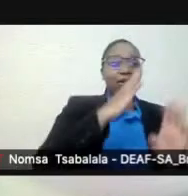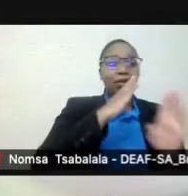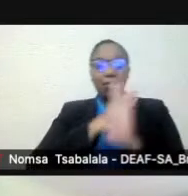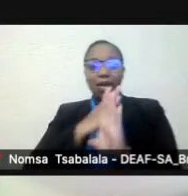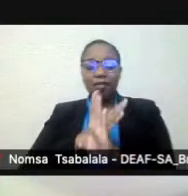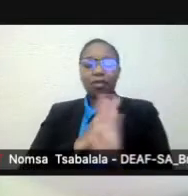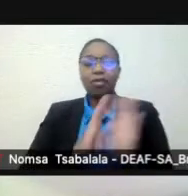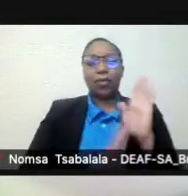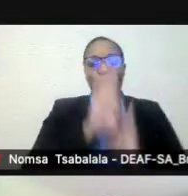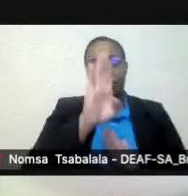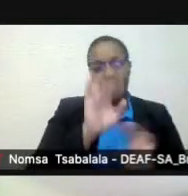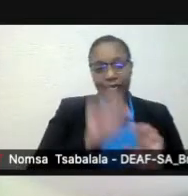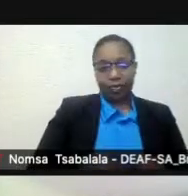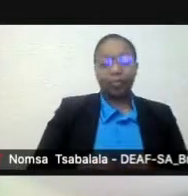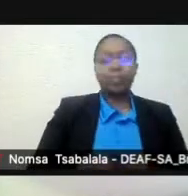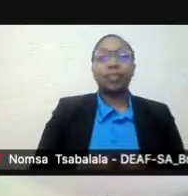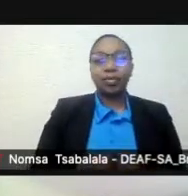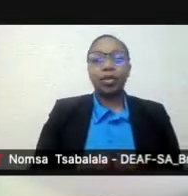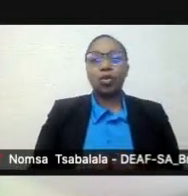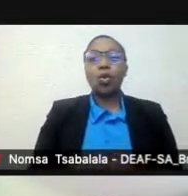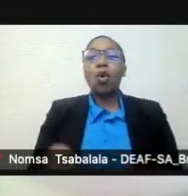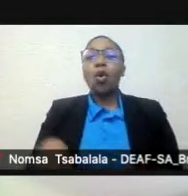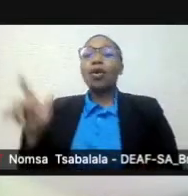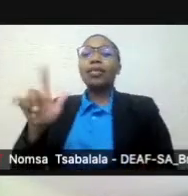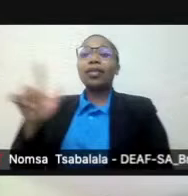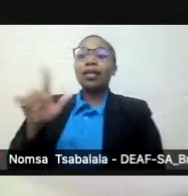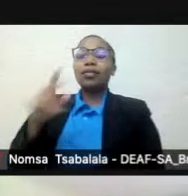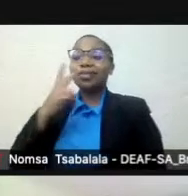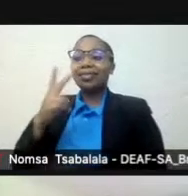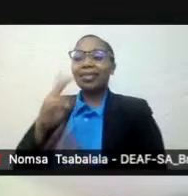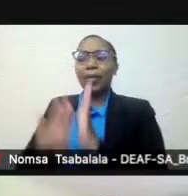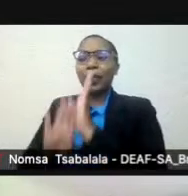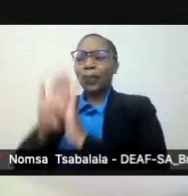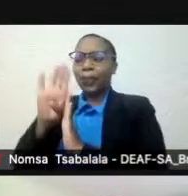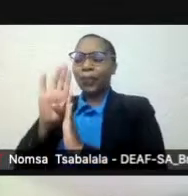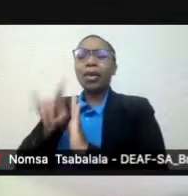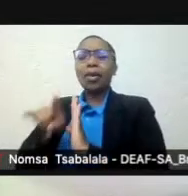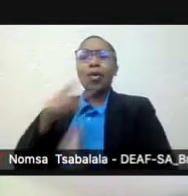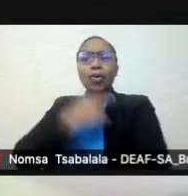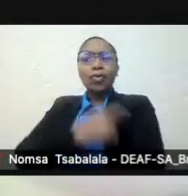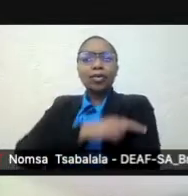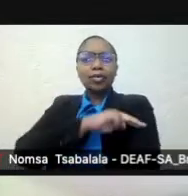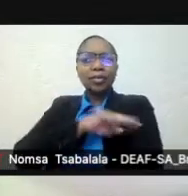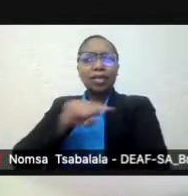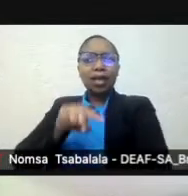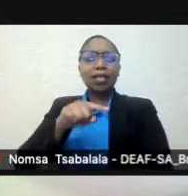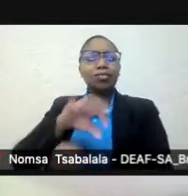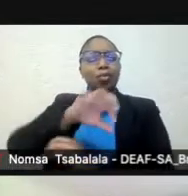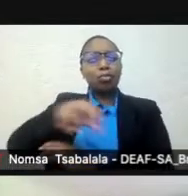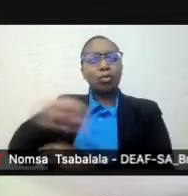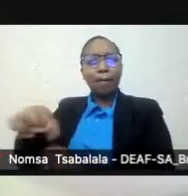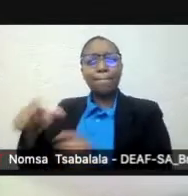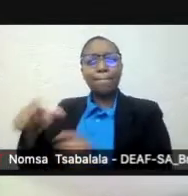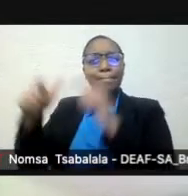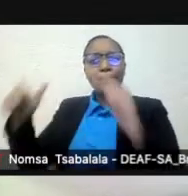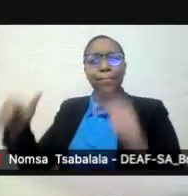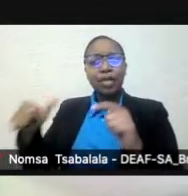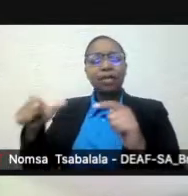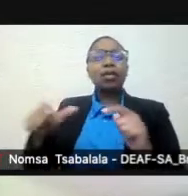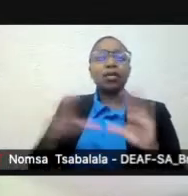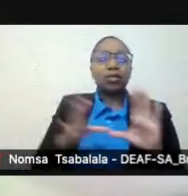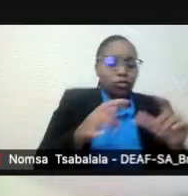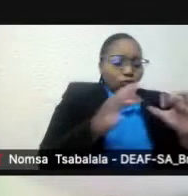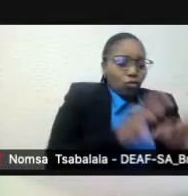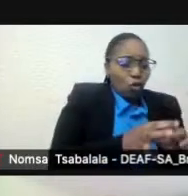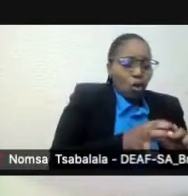So on the left, you can see the increase in hospital admissions by province, with the bigger provinces on the left and the smaller provinces on the right. And